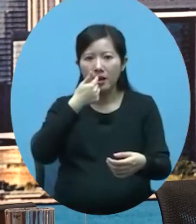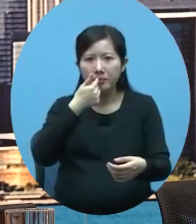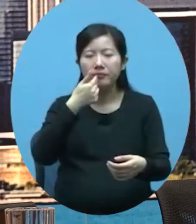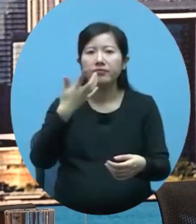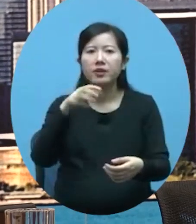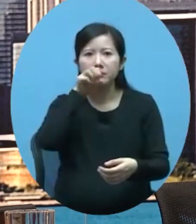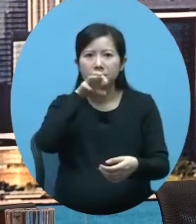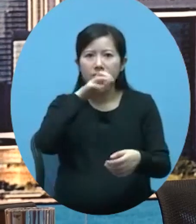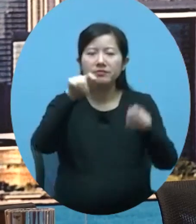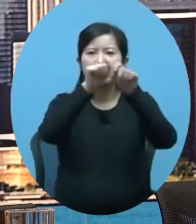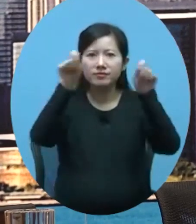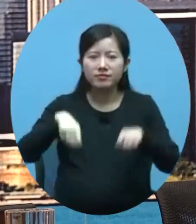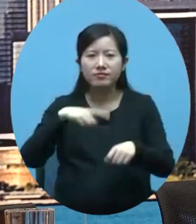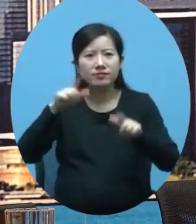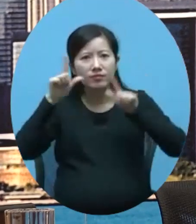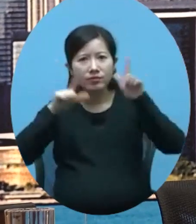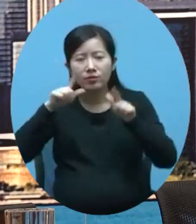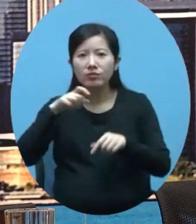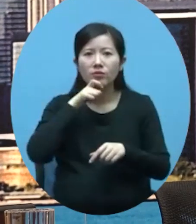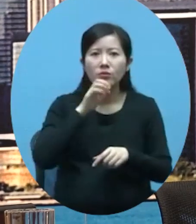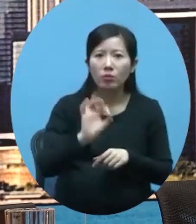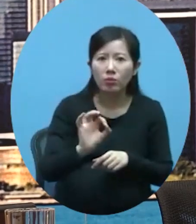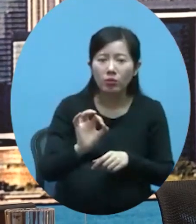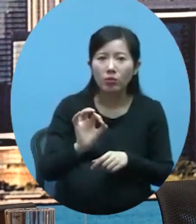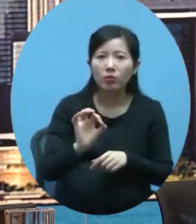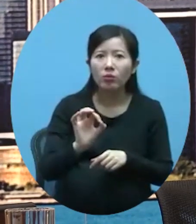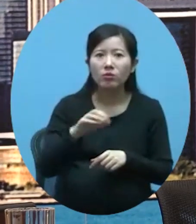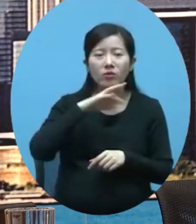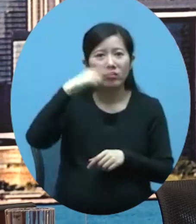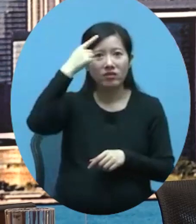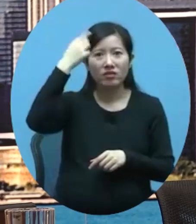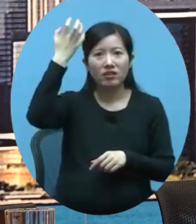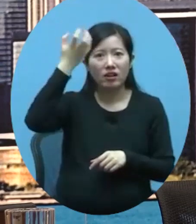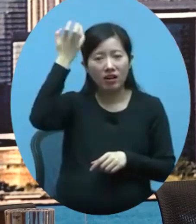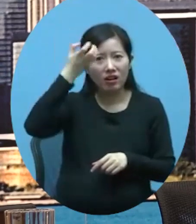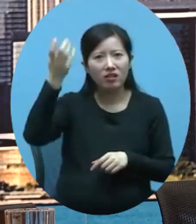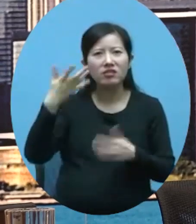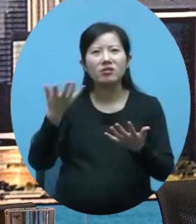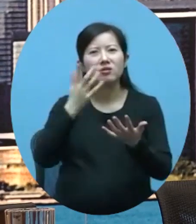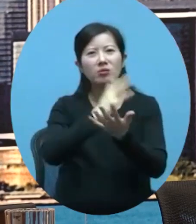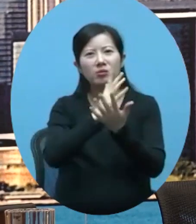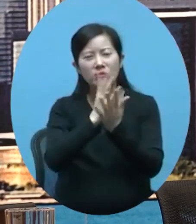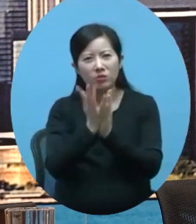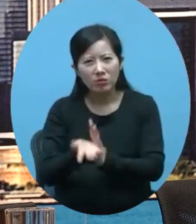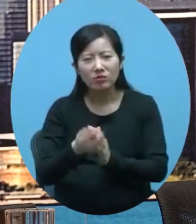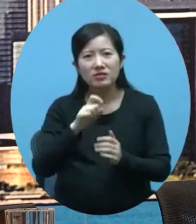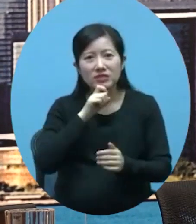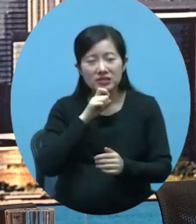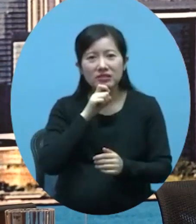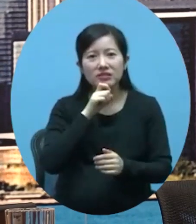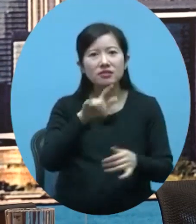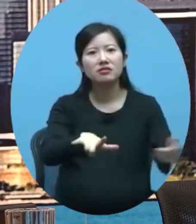if they had any of these issues like fever or symptoms they would not be allowed to board the plane